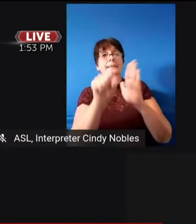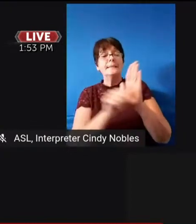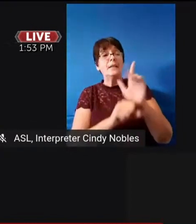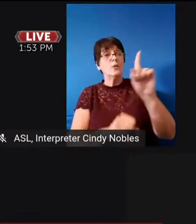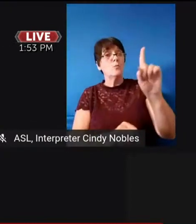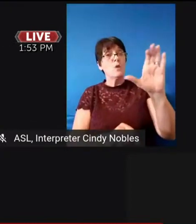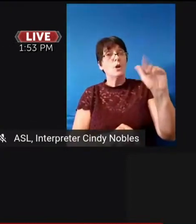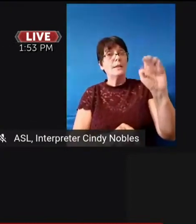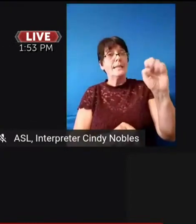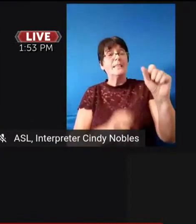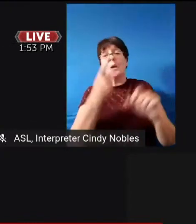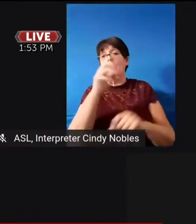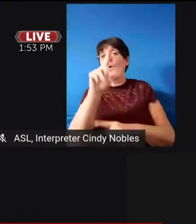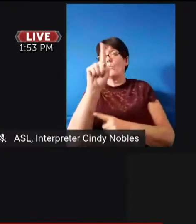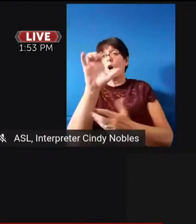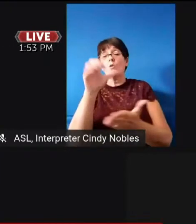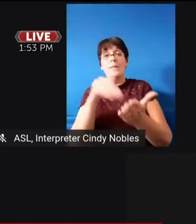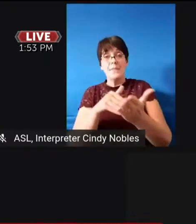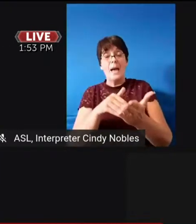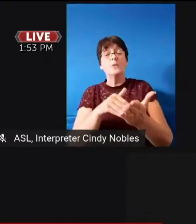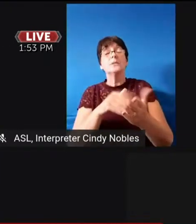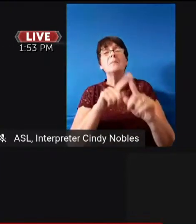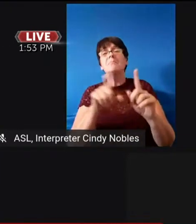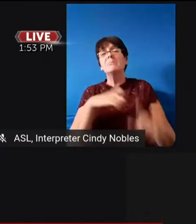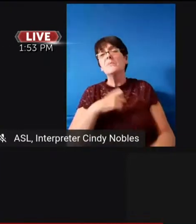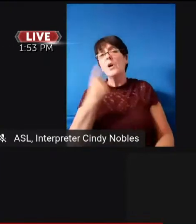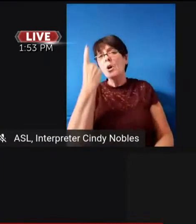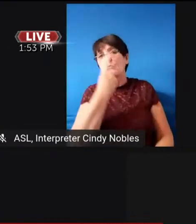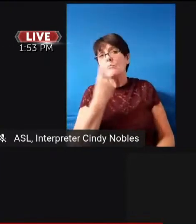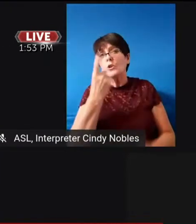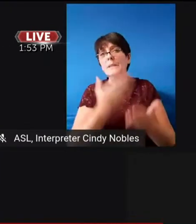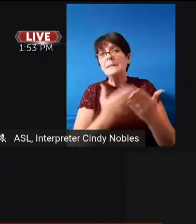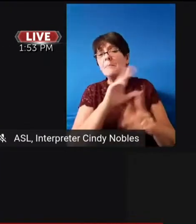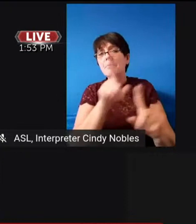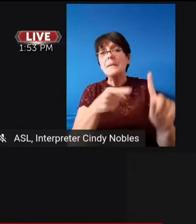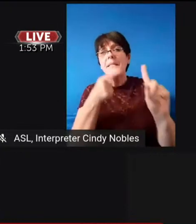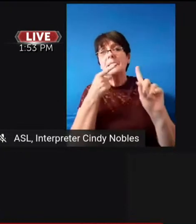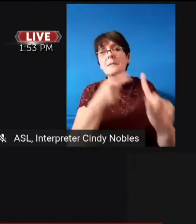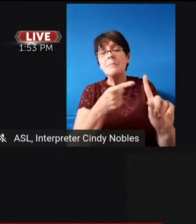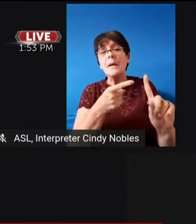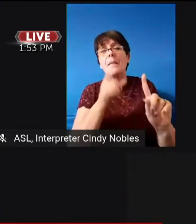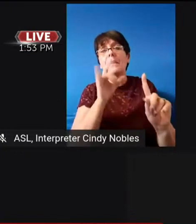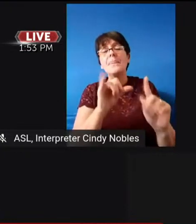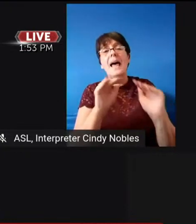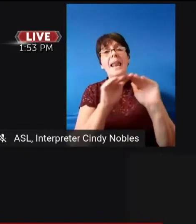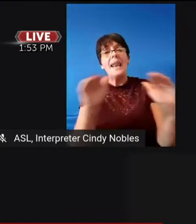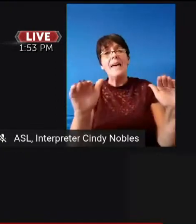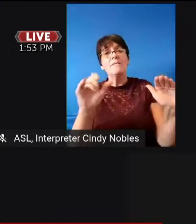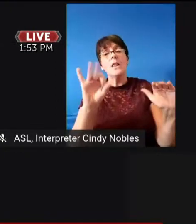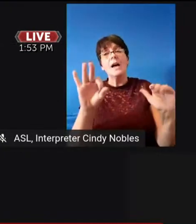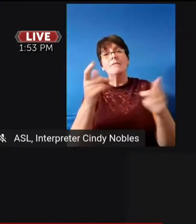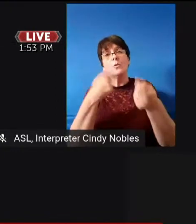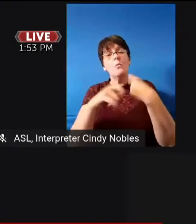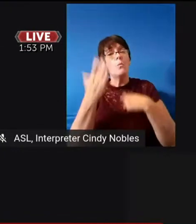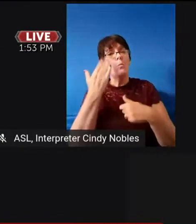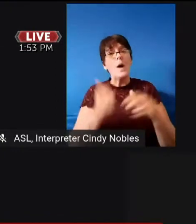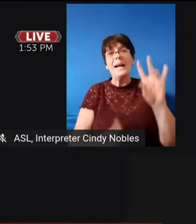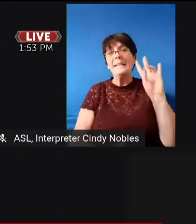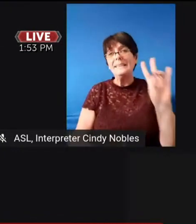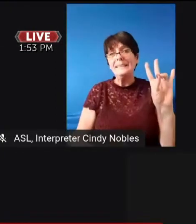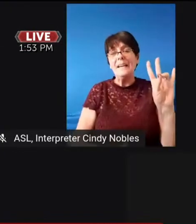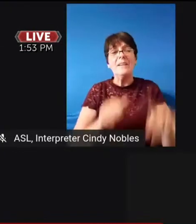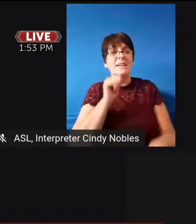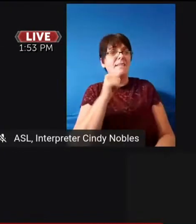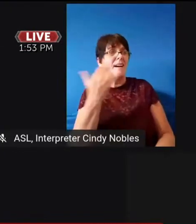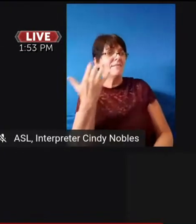cases per 100,000 that we had before, but I'm wondering if there's something particular about that level of transmission. Why is it 7 and not, say, 5